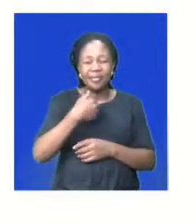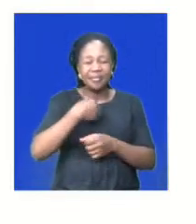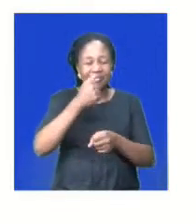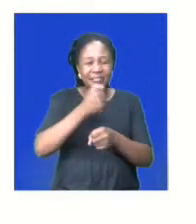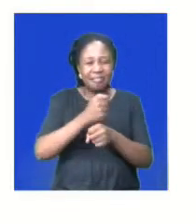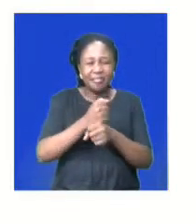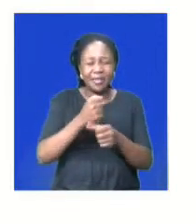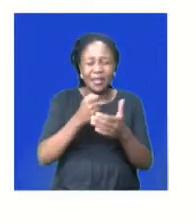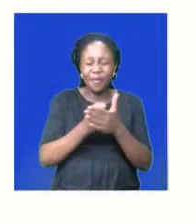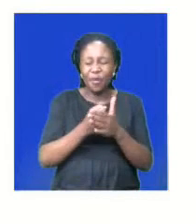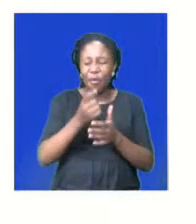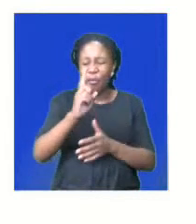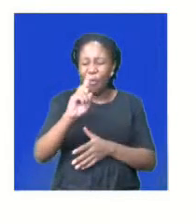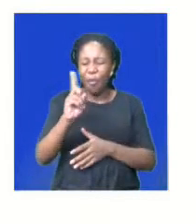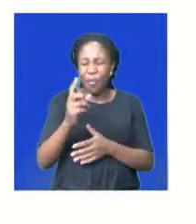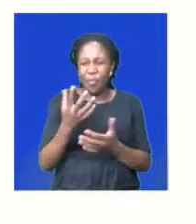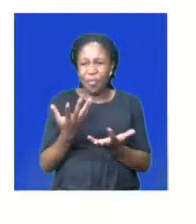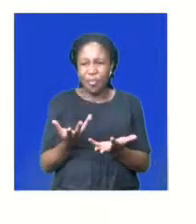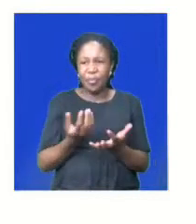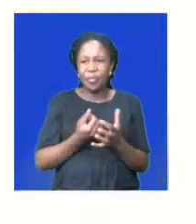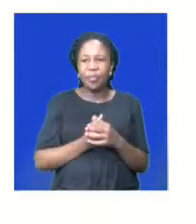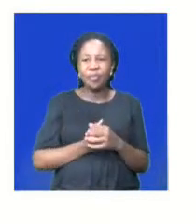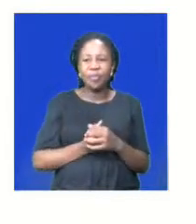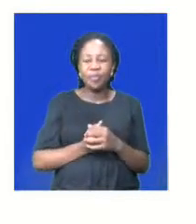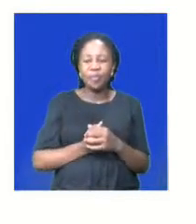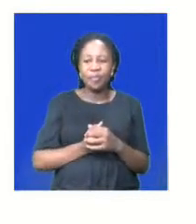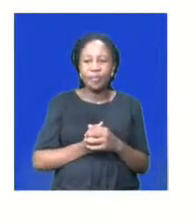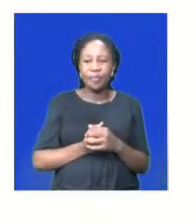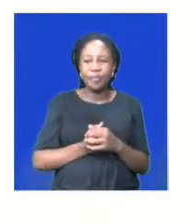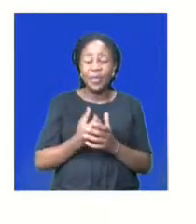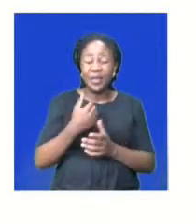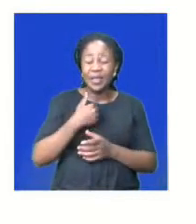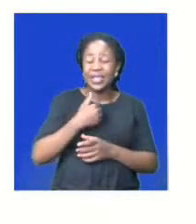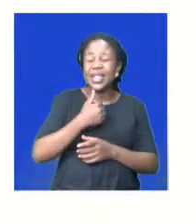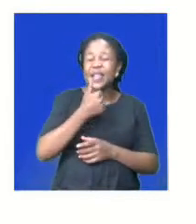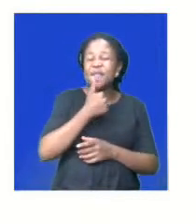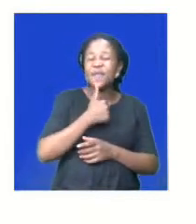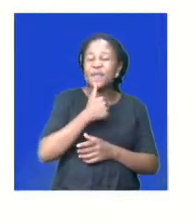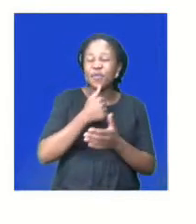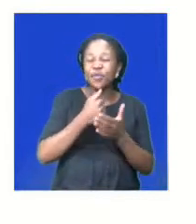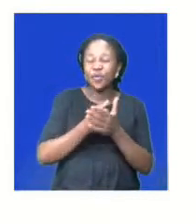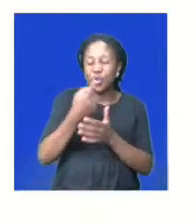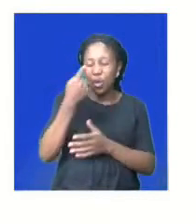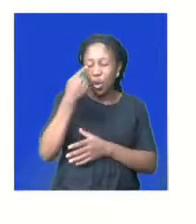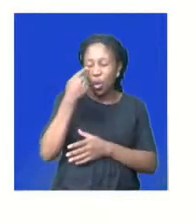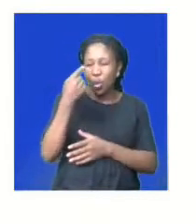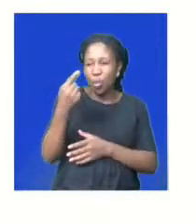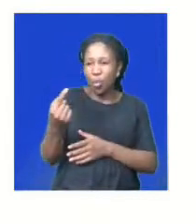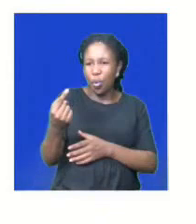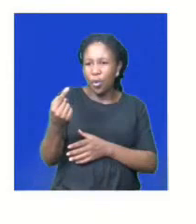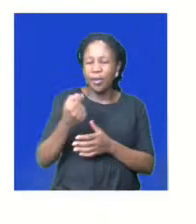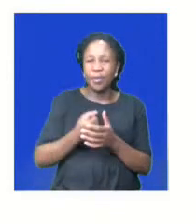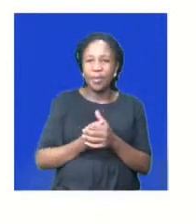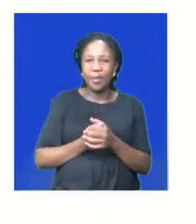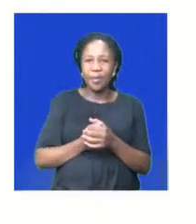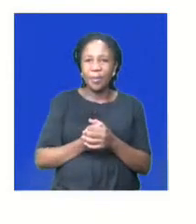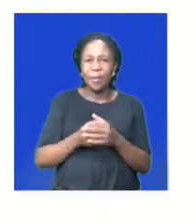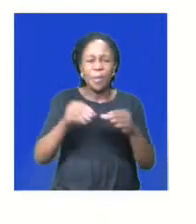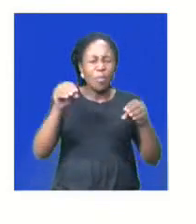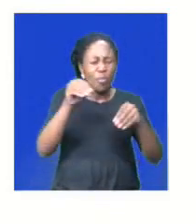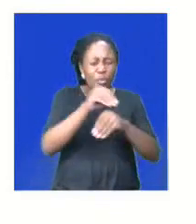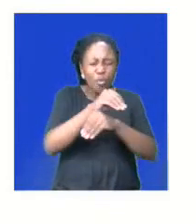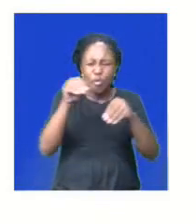We use the eye to look. We cannot move around without seeing. So